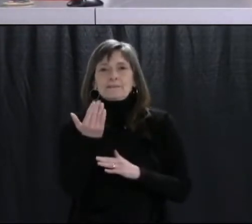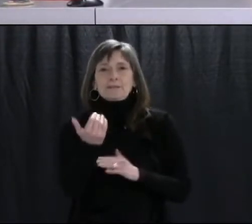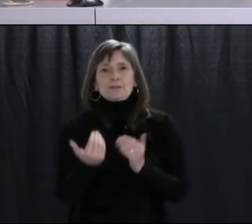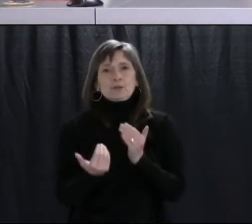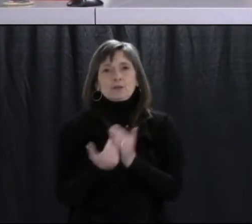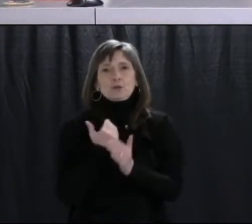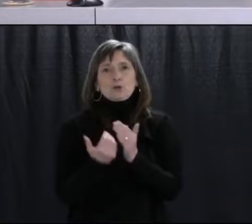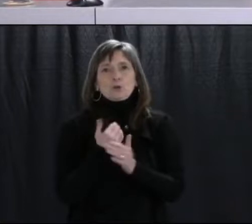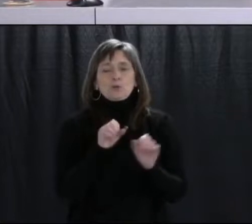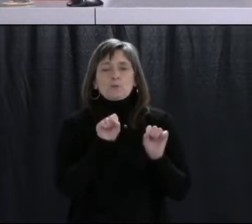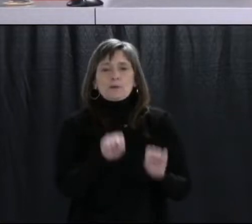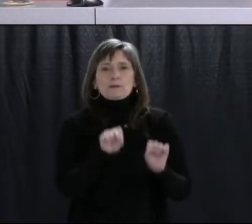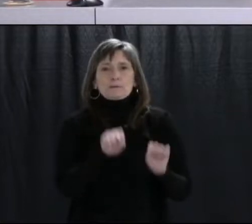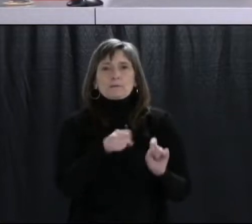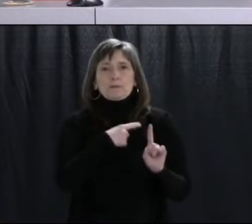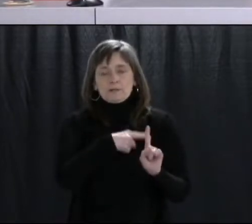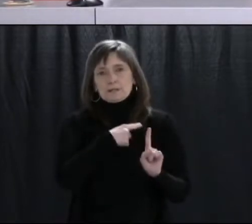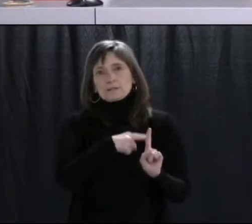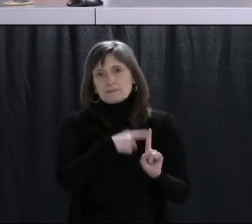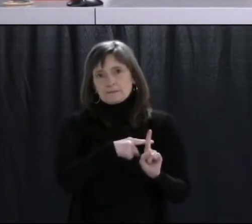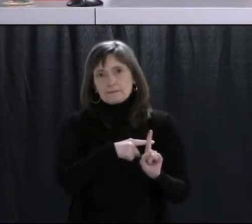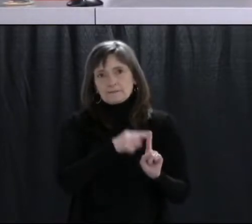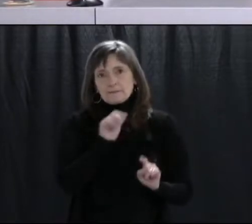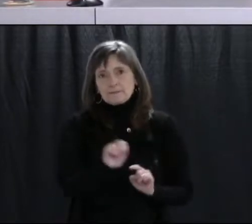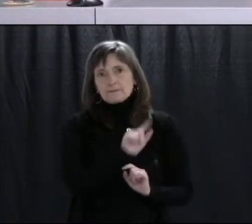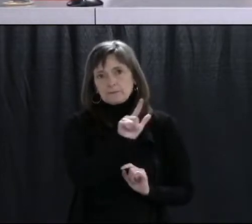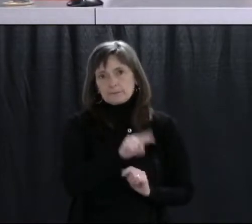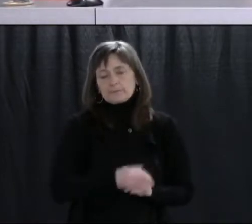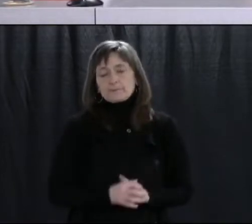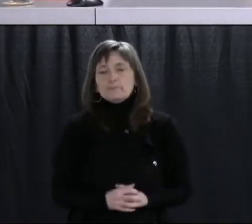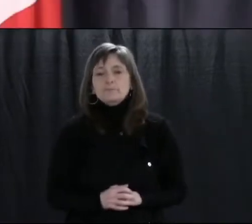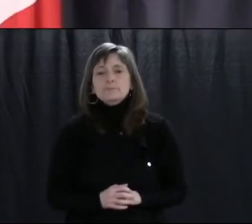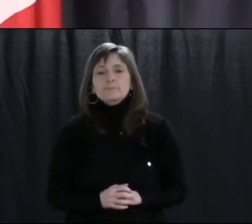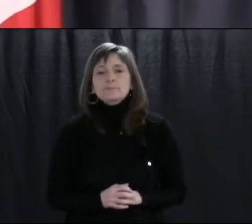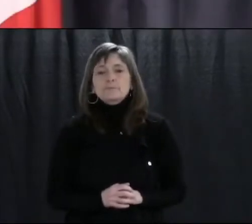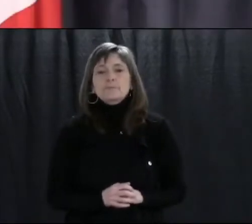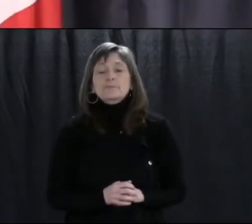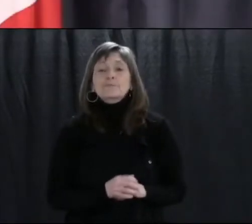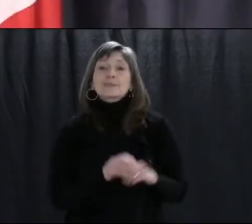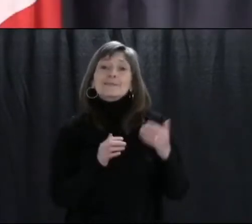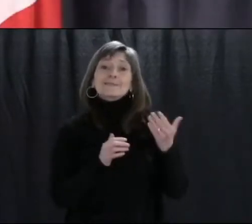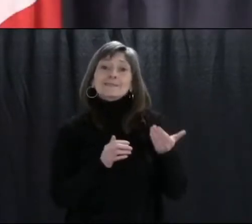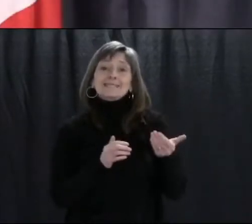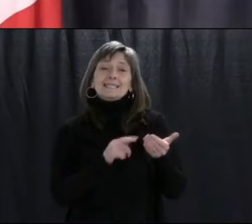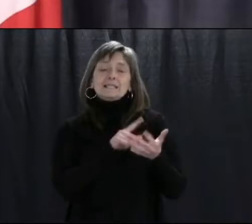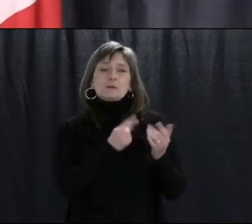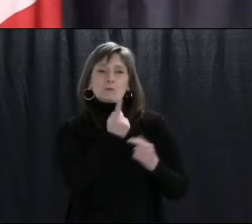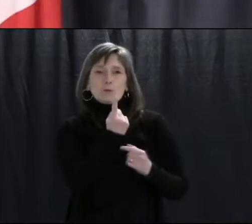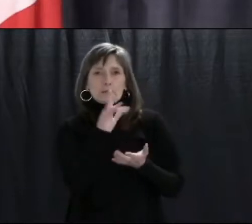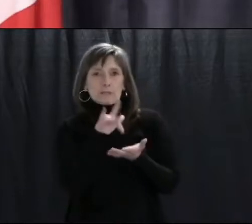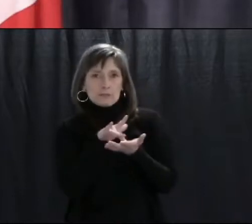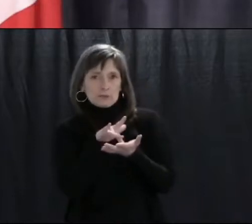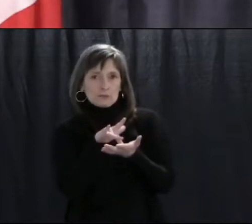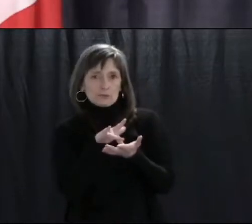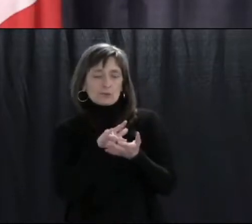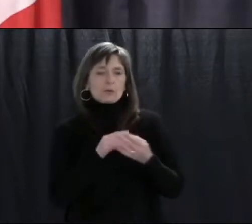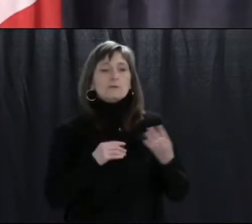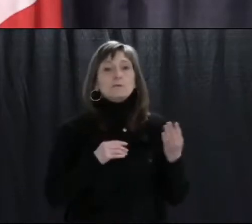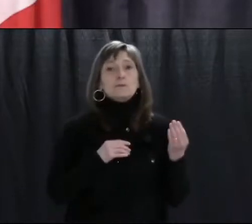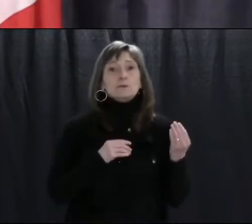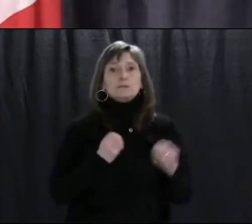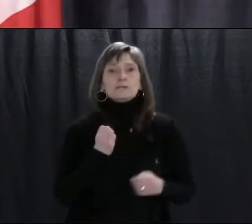presumptive positive cases of COVID-19 in Newfoundland and Labrador. Of these cases, 1 is in the Central Health Region and